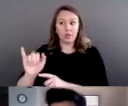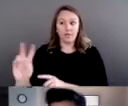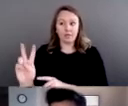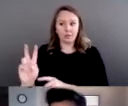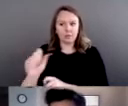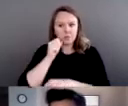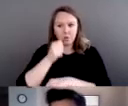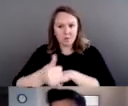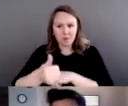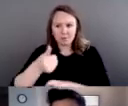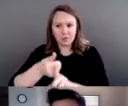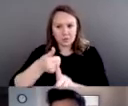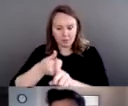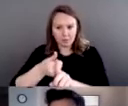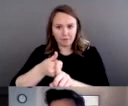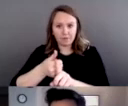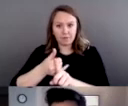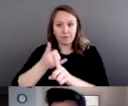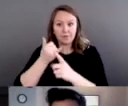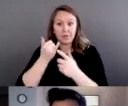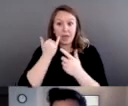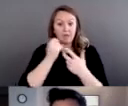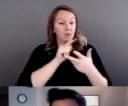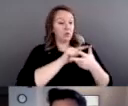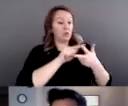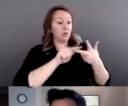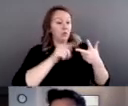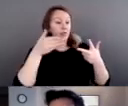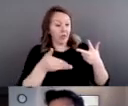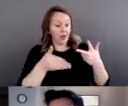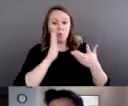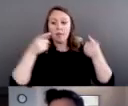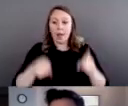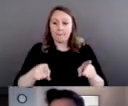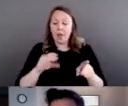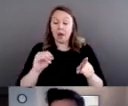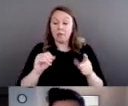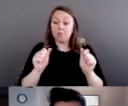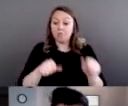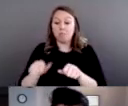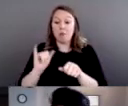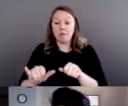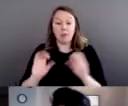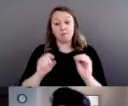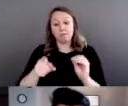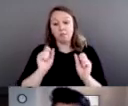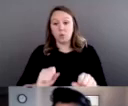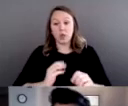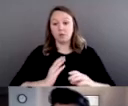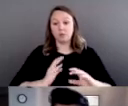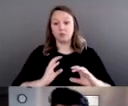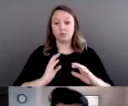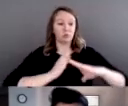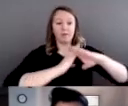if it was going to happen, it's going to happen. And chances are there was nothing that you could do to stop it. But